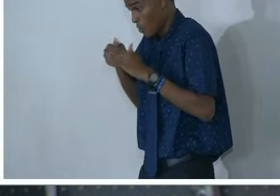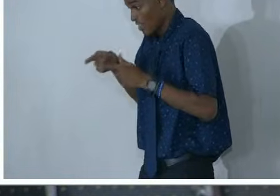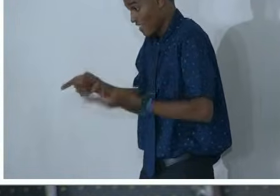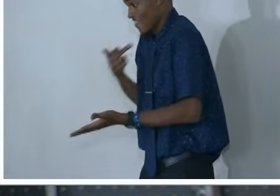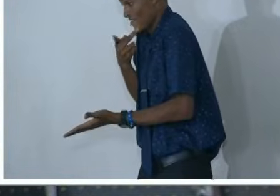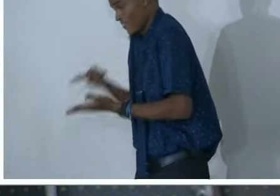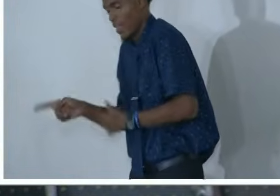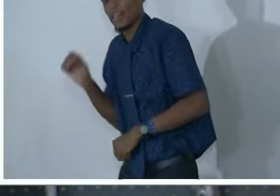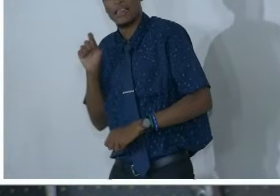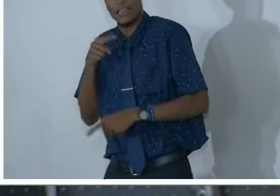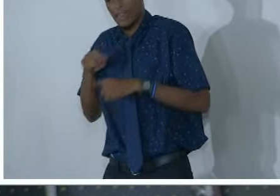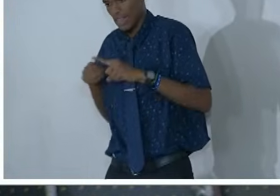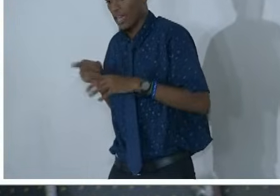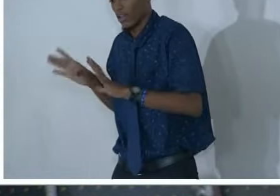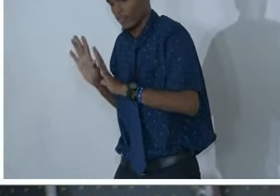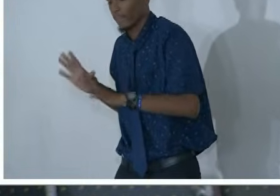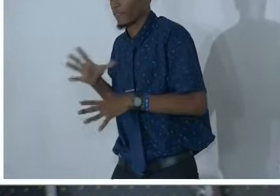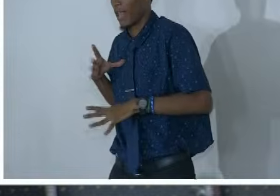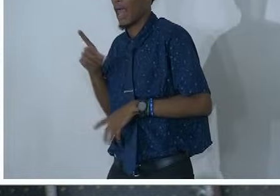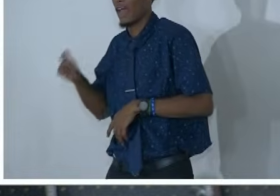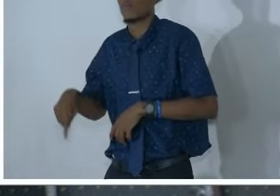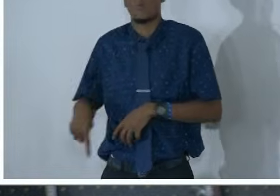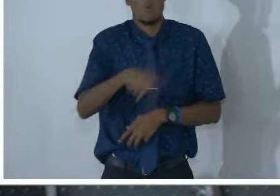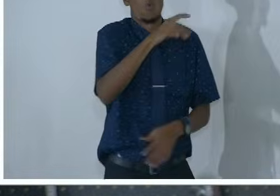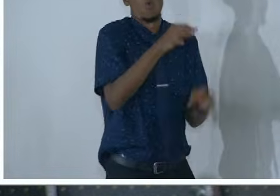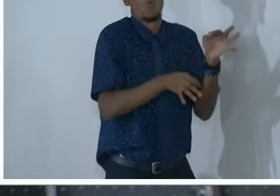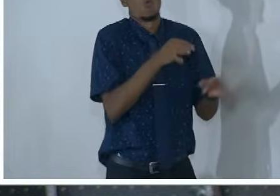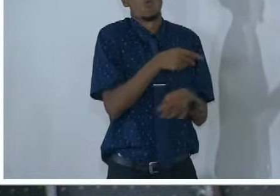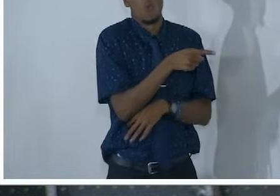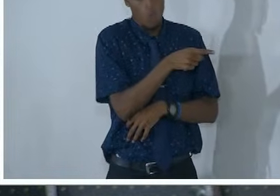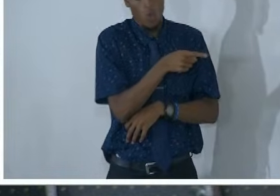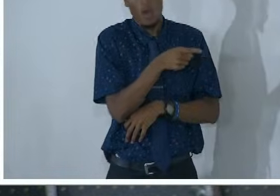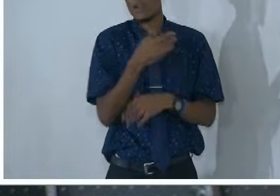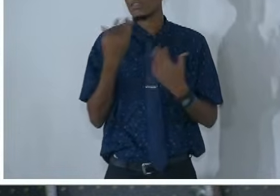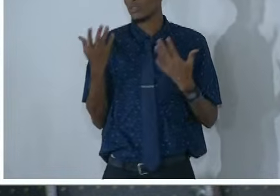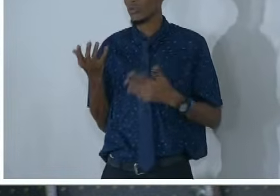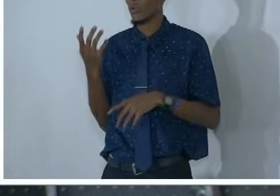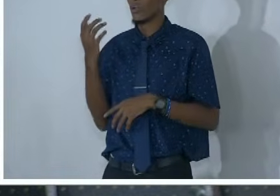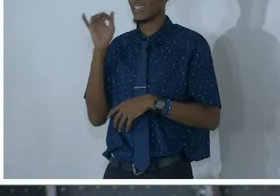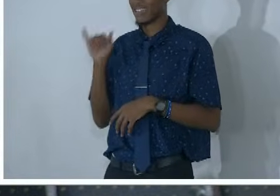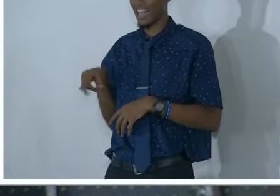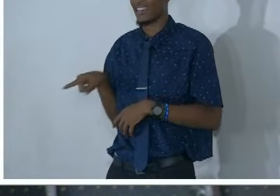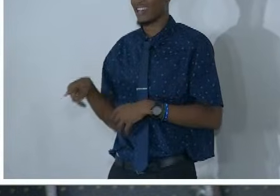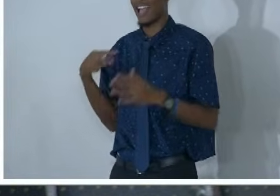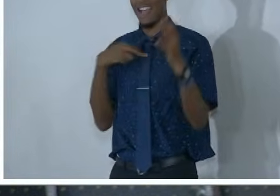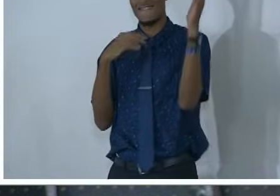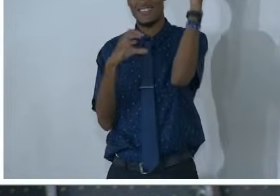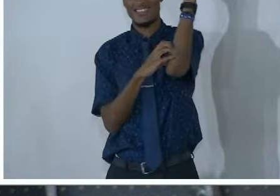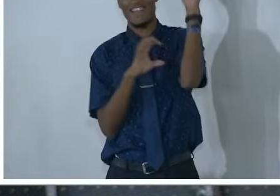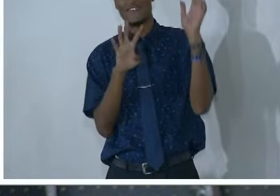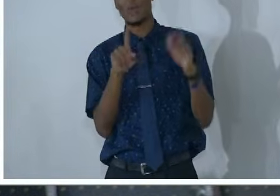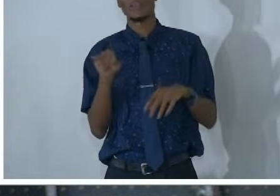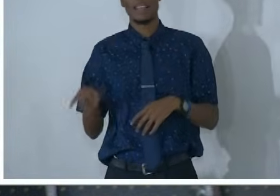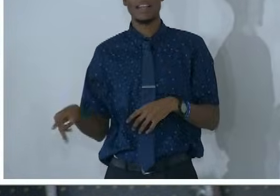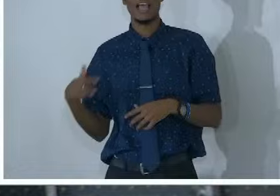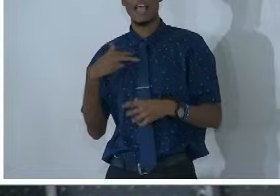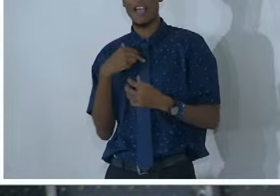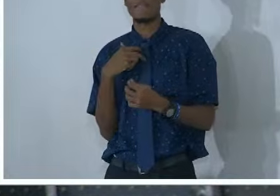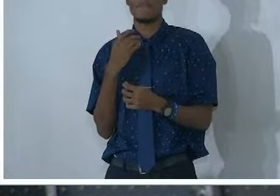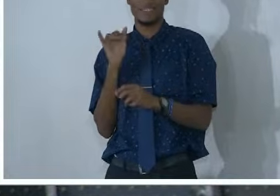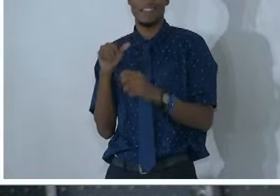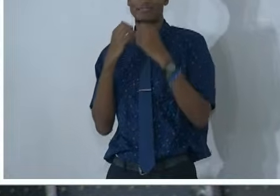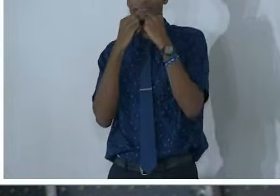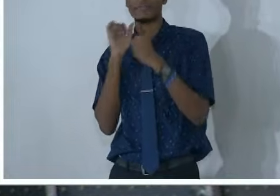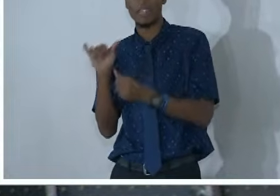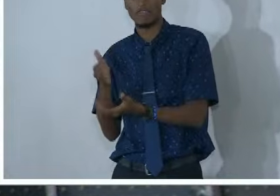42(2) and 42(3) reserves that right, or preserves that right, Madam Speaker. The other section